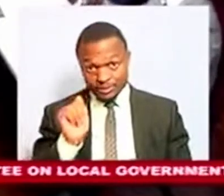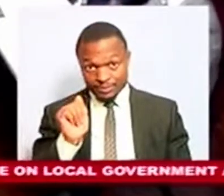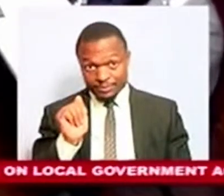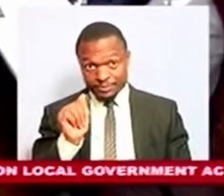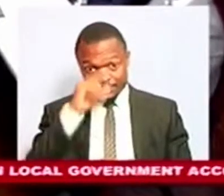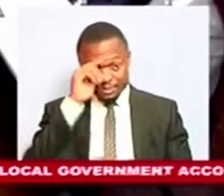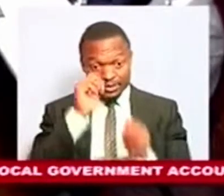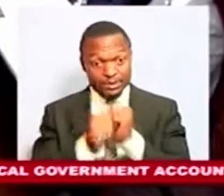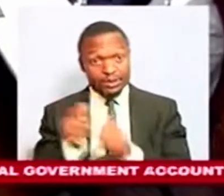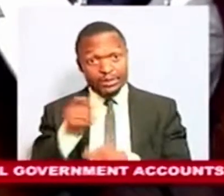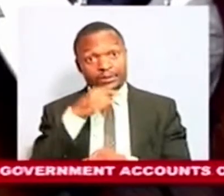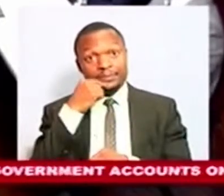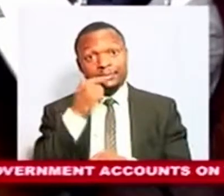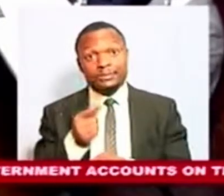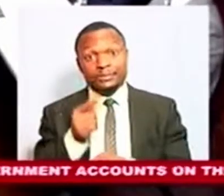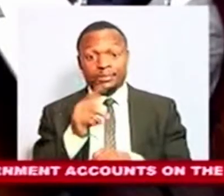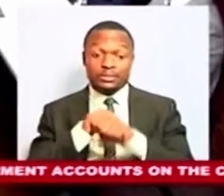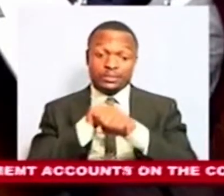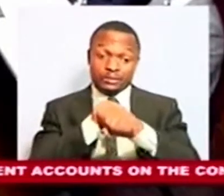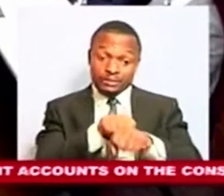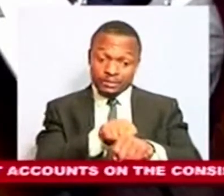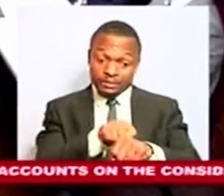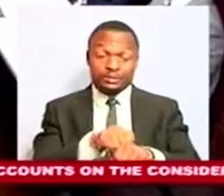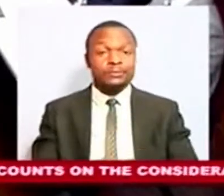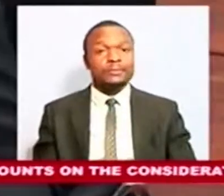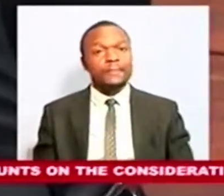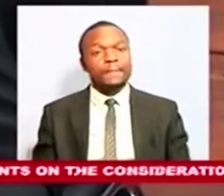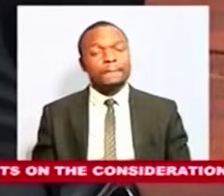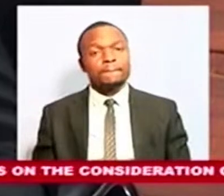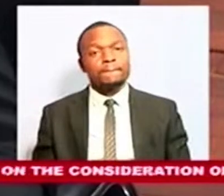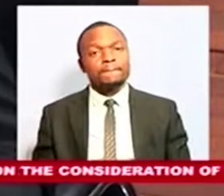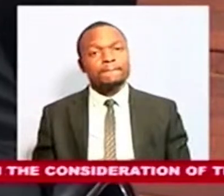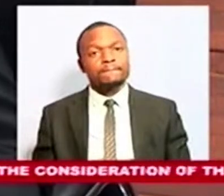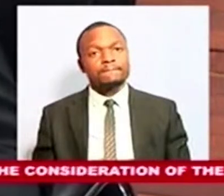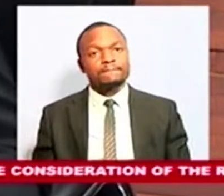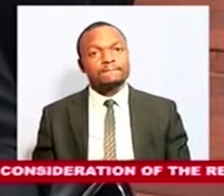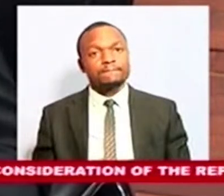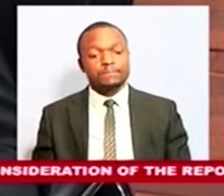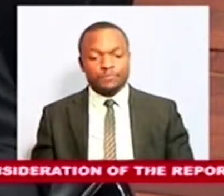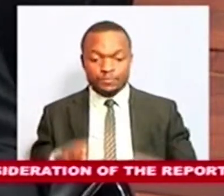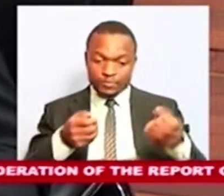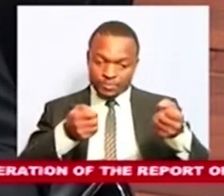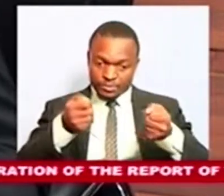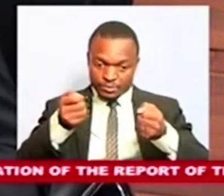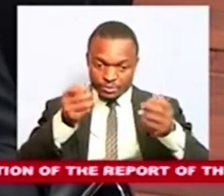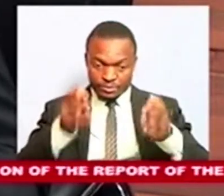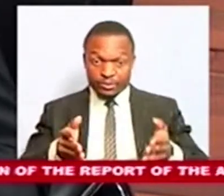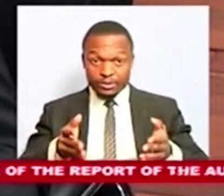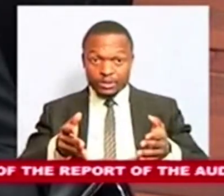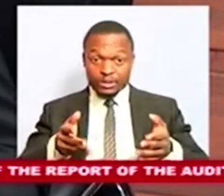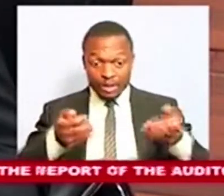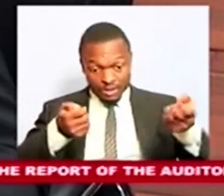they say being logistics for the driver taking